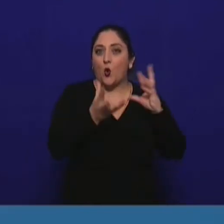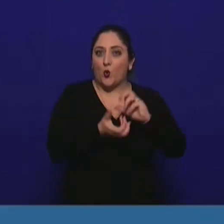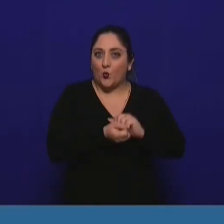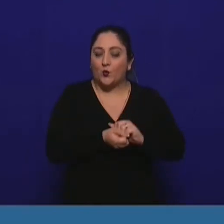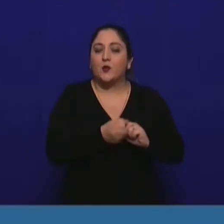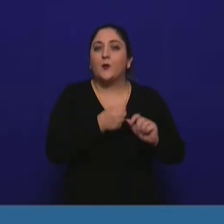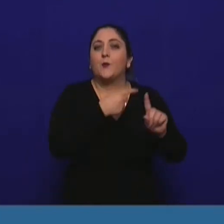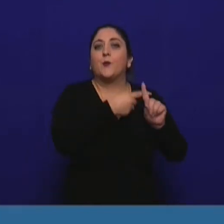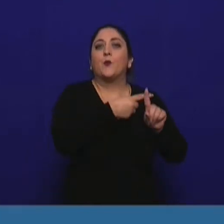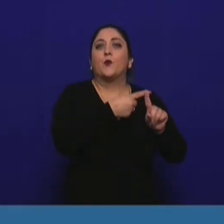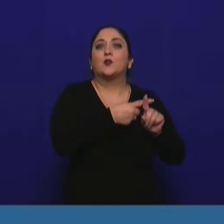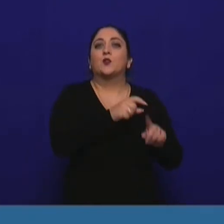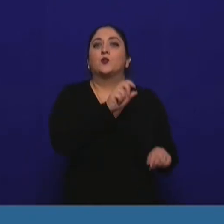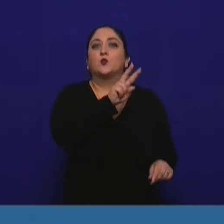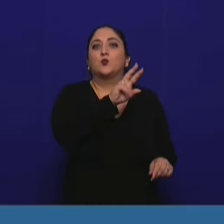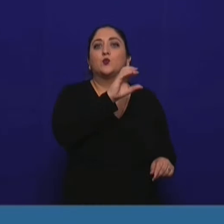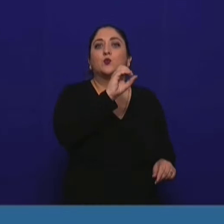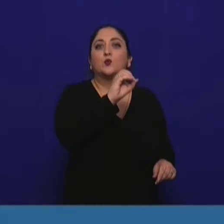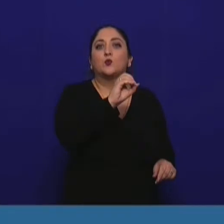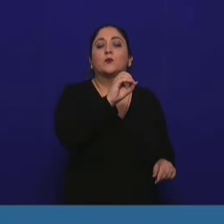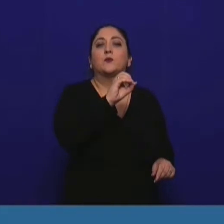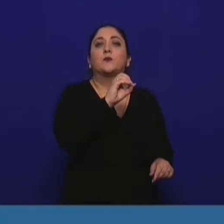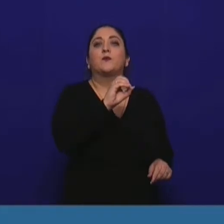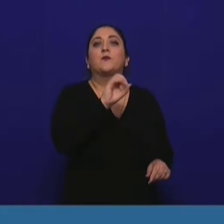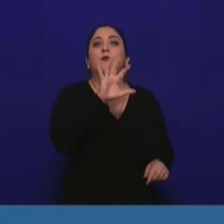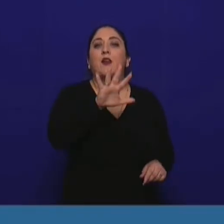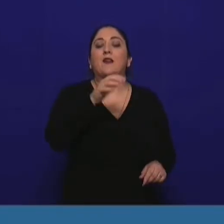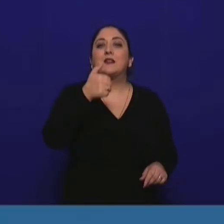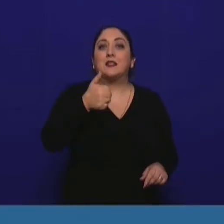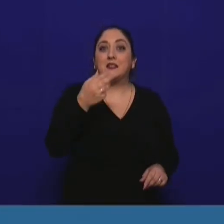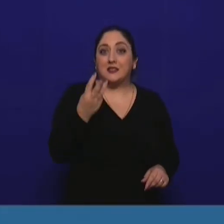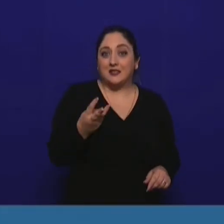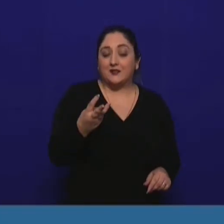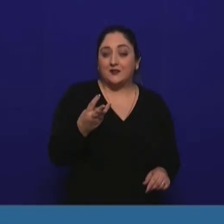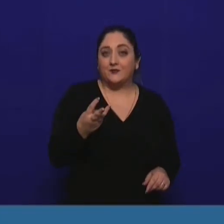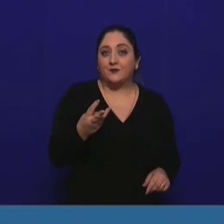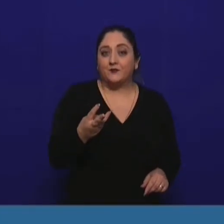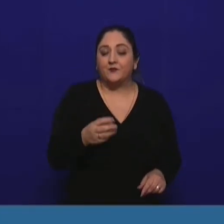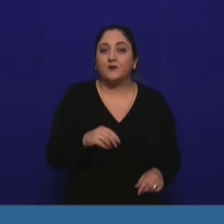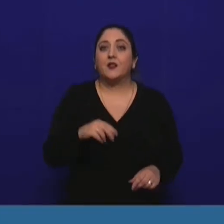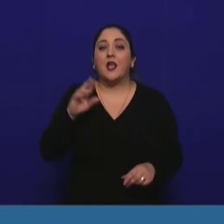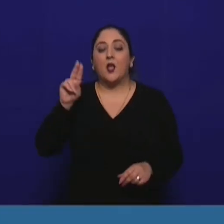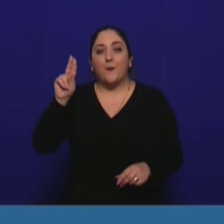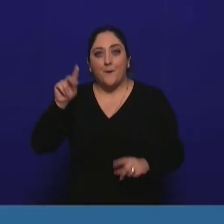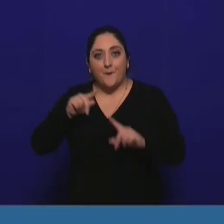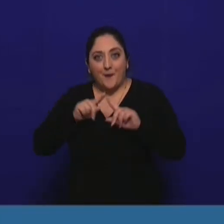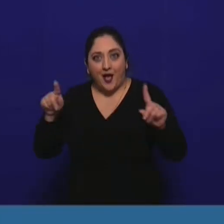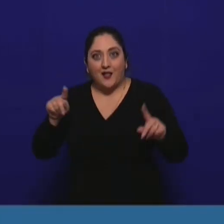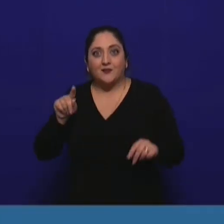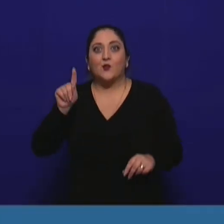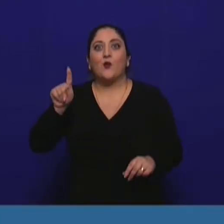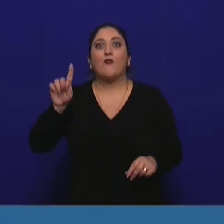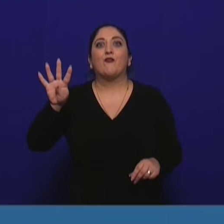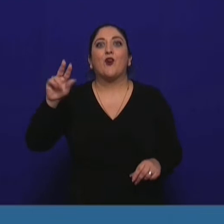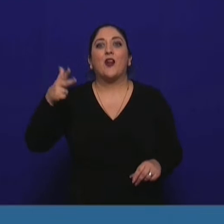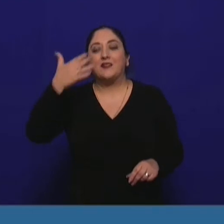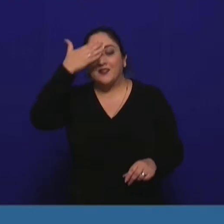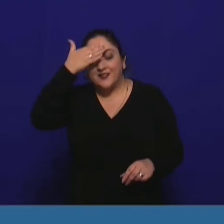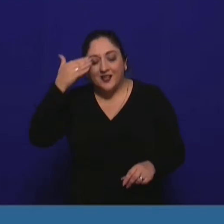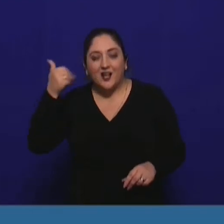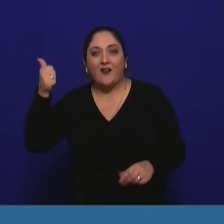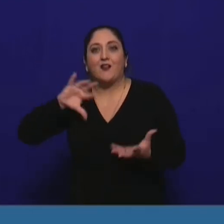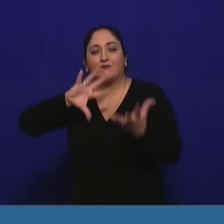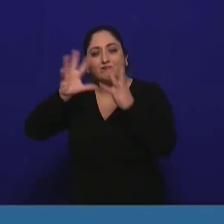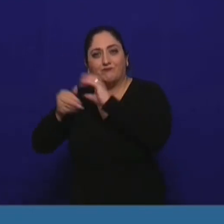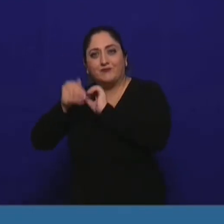of positive cases is 20,563. We also had 148 persons who have recovered, so the total number of